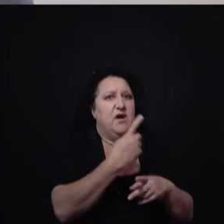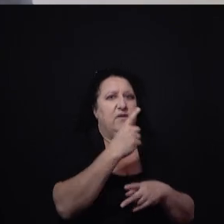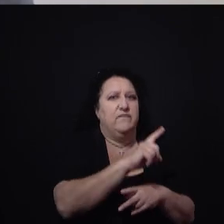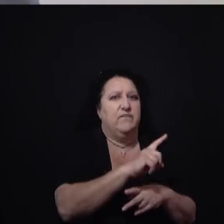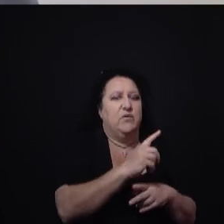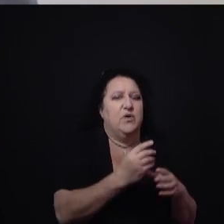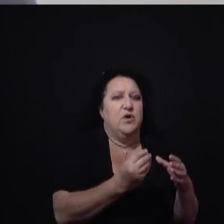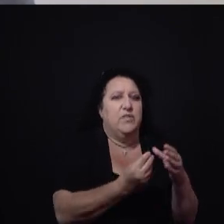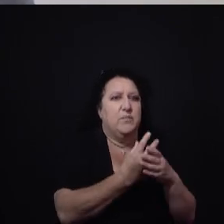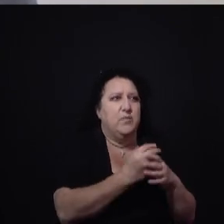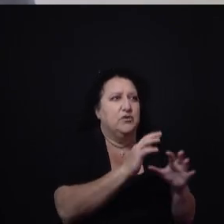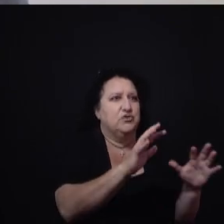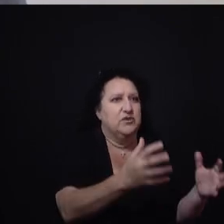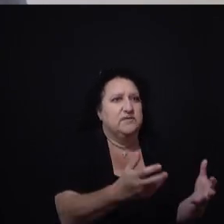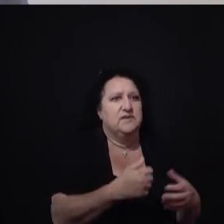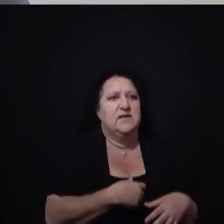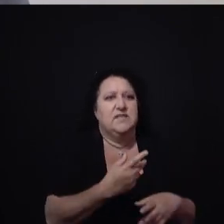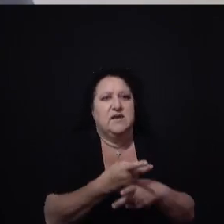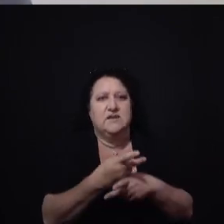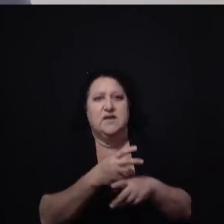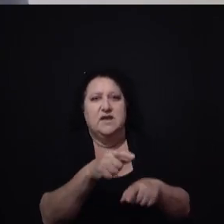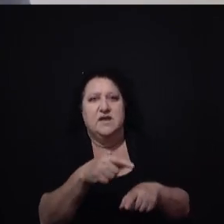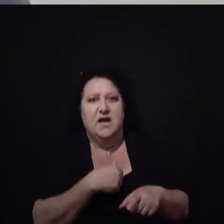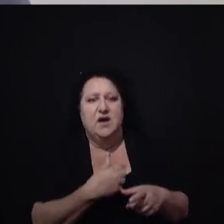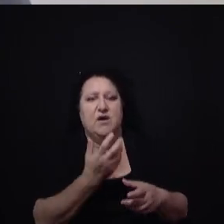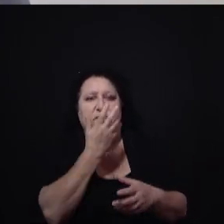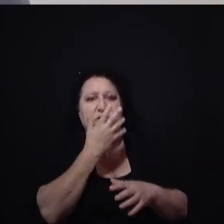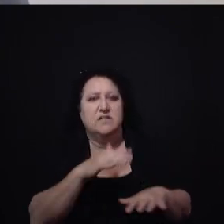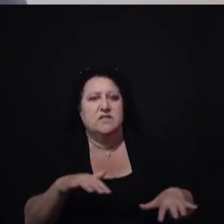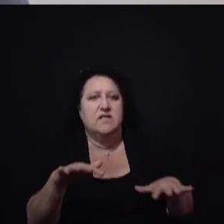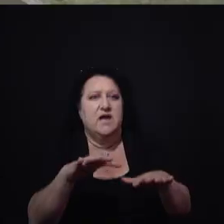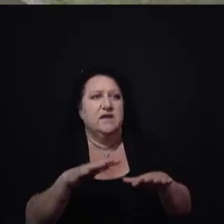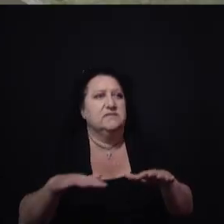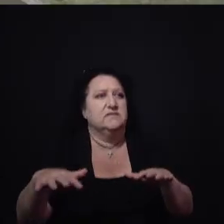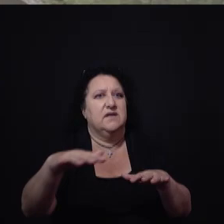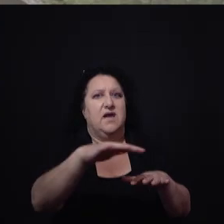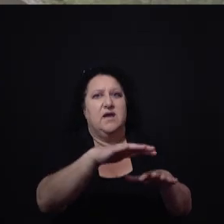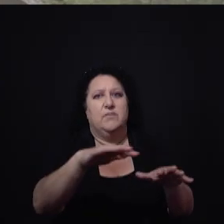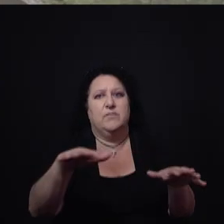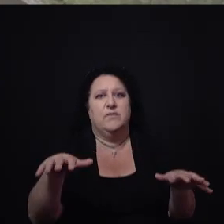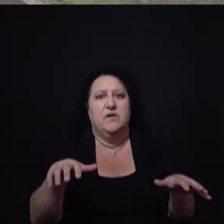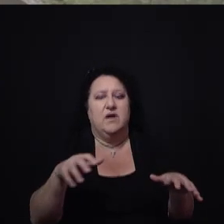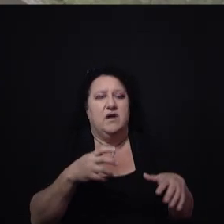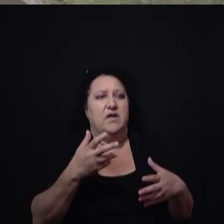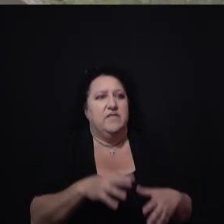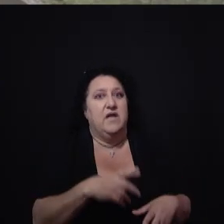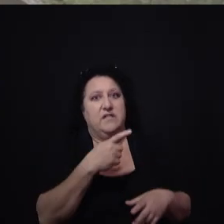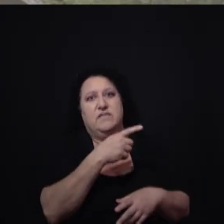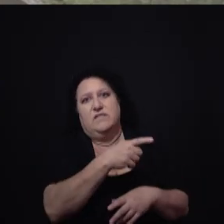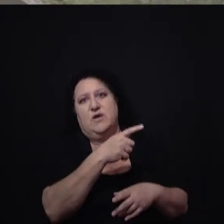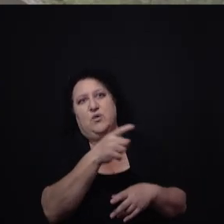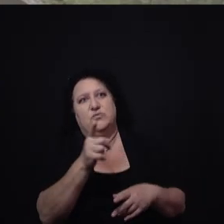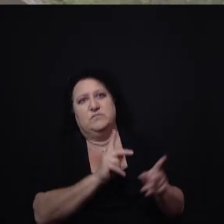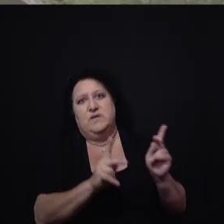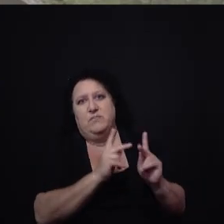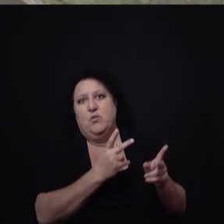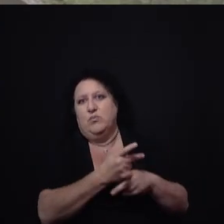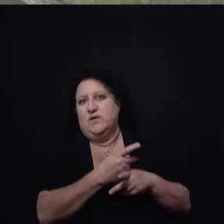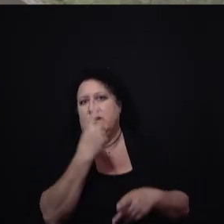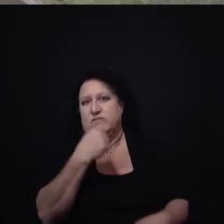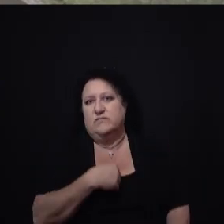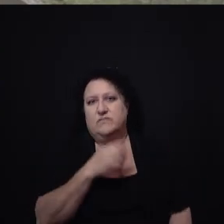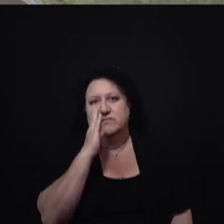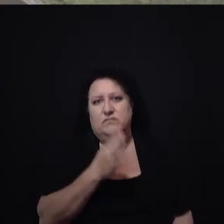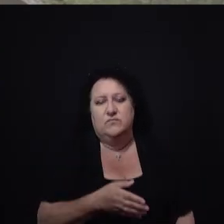care for me. And that allows us to say a whole lot to them without saying anything. You know, it's a picture of redemption. It's a picture of what